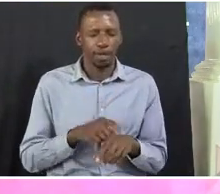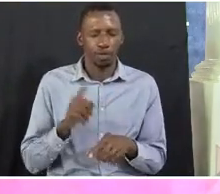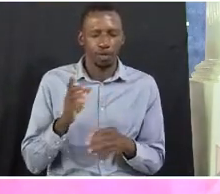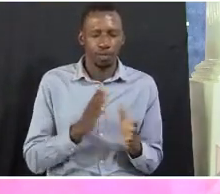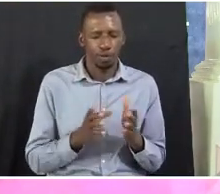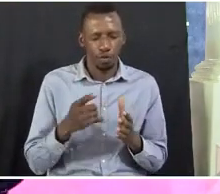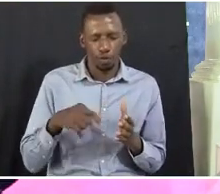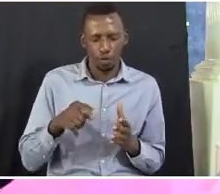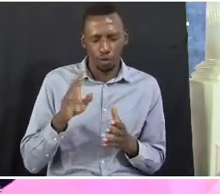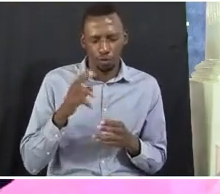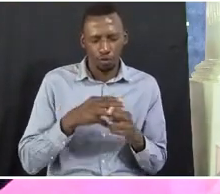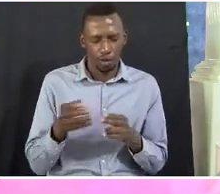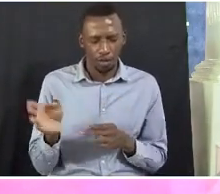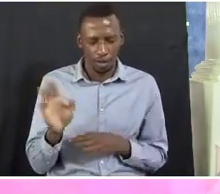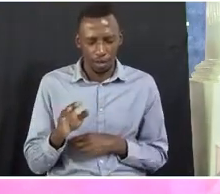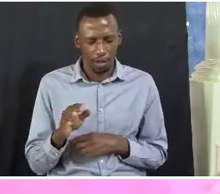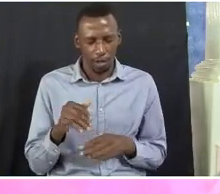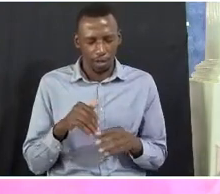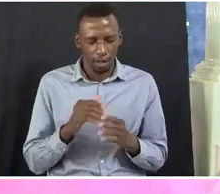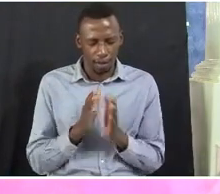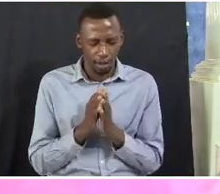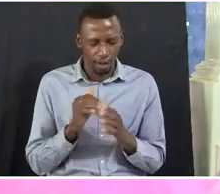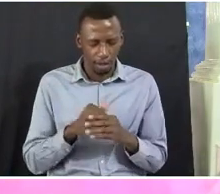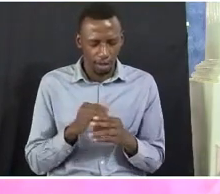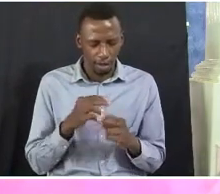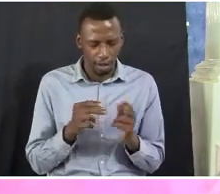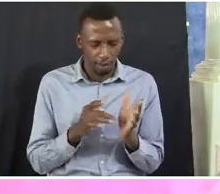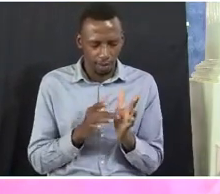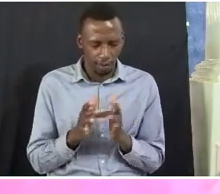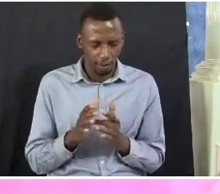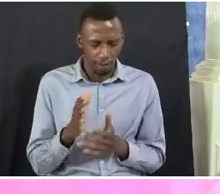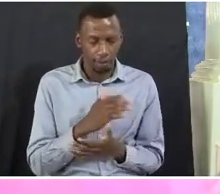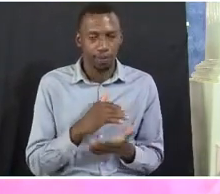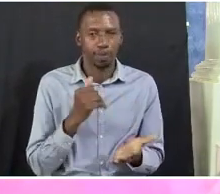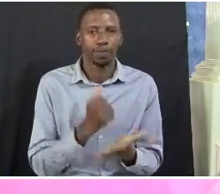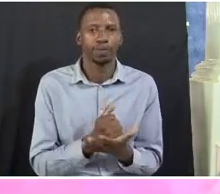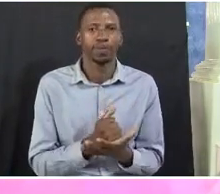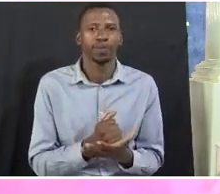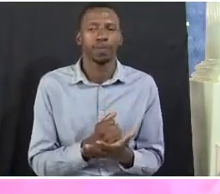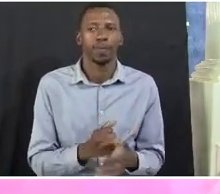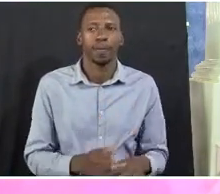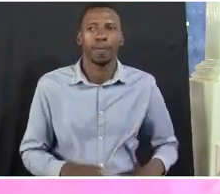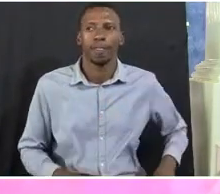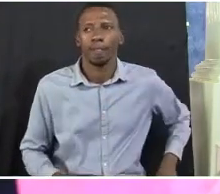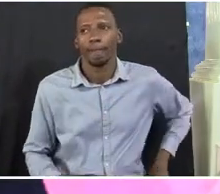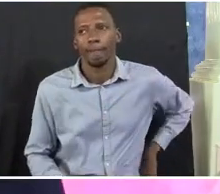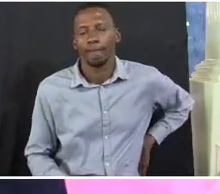for your soon return. For it is our prayer in Jesus' name. Amen. Amen.